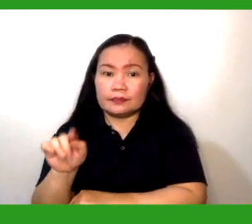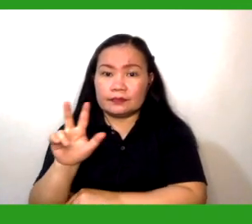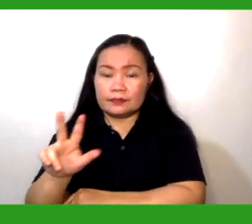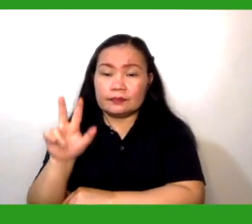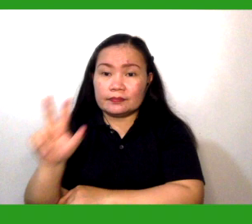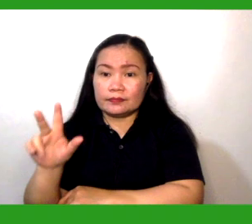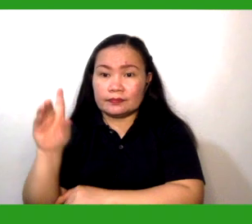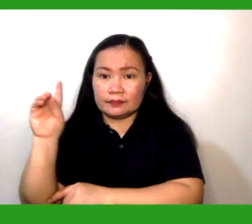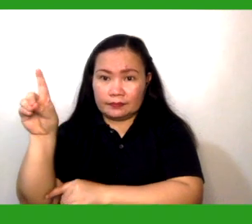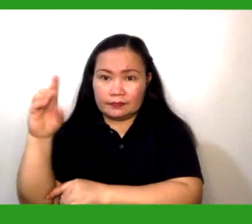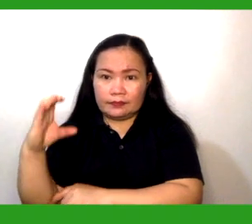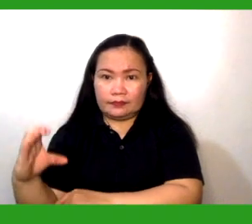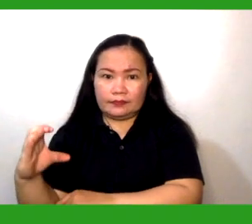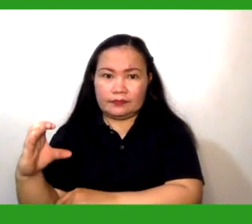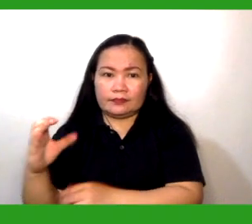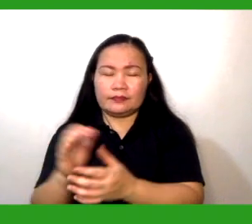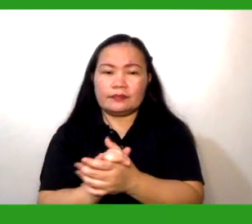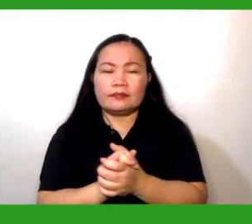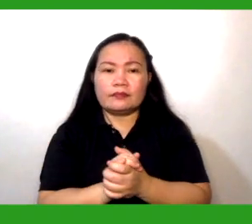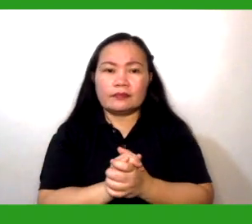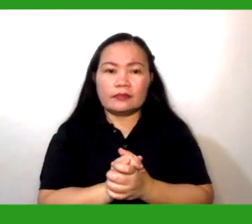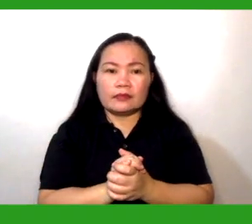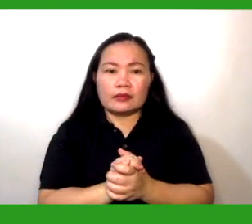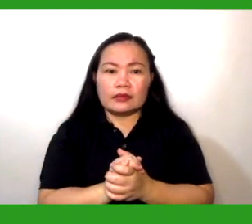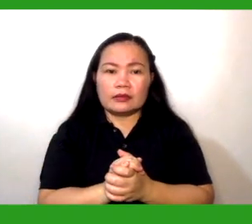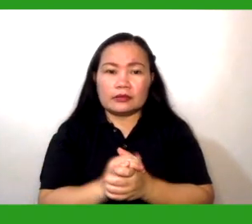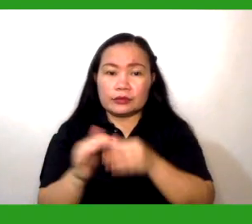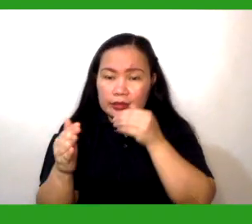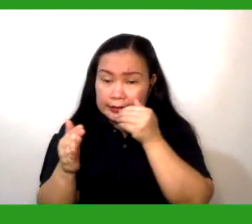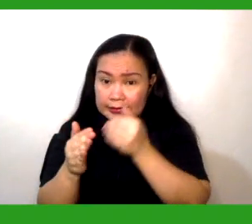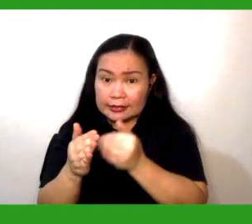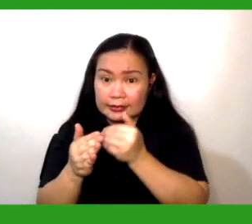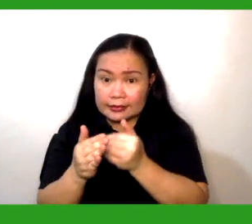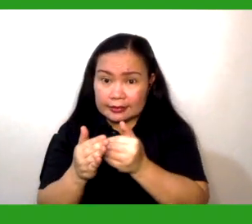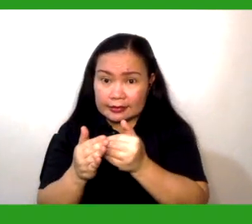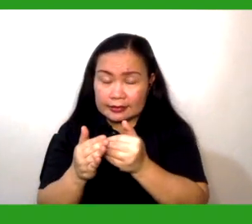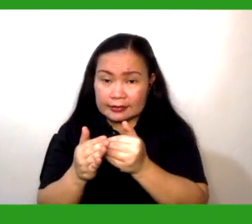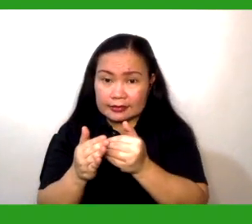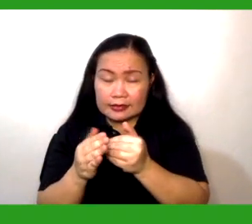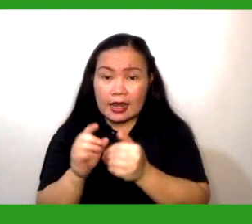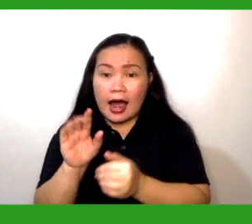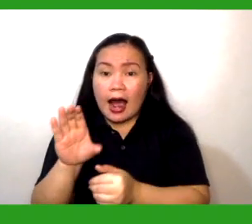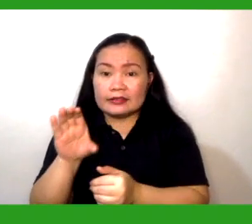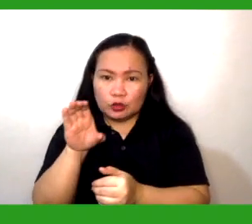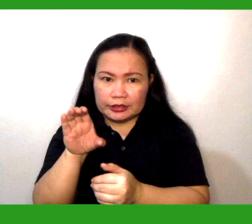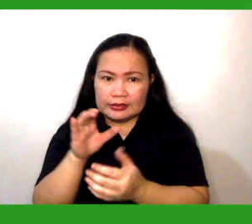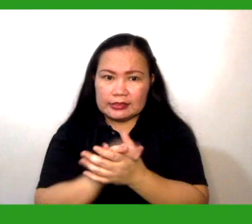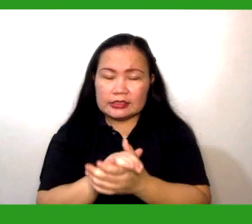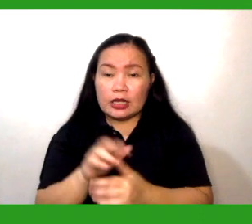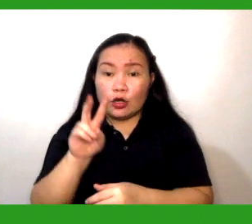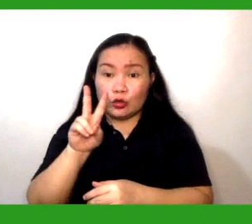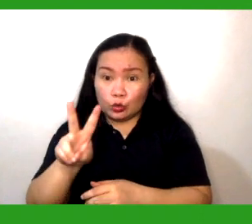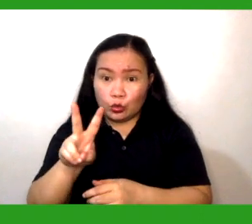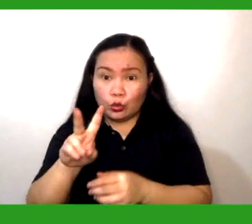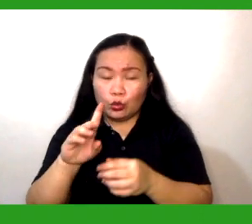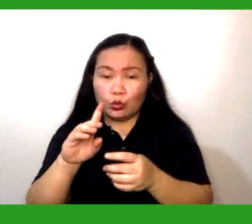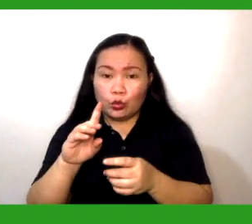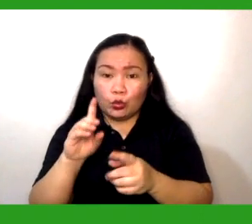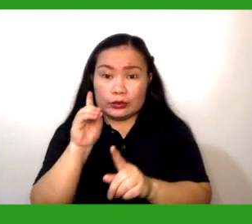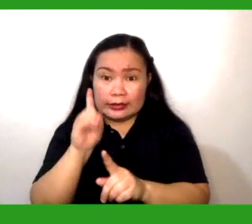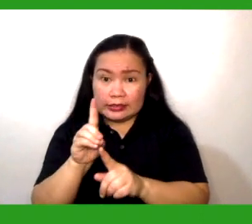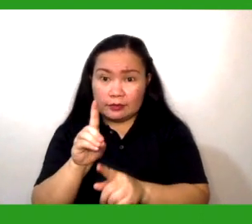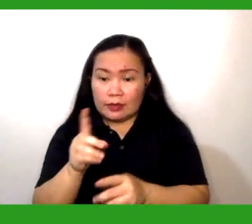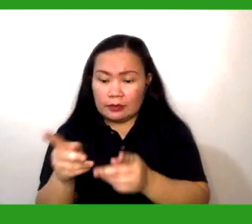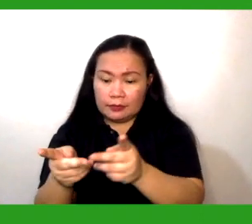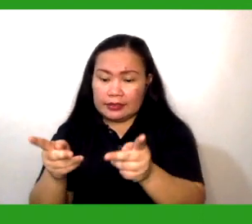18.33. So, hanggat maaari, nakaano lang tayo to the nearest hundreds. Okay? Yung 2 decimal places.